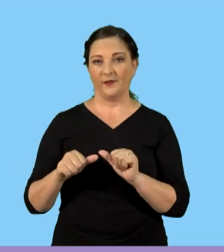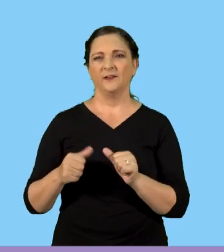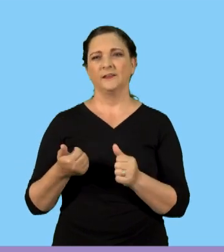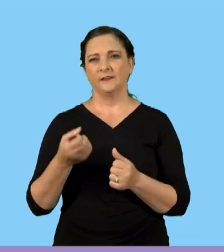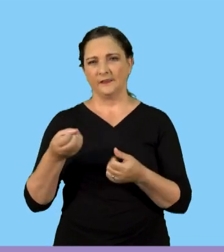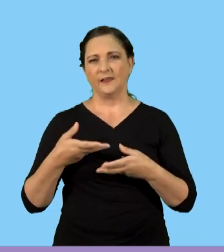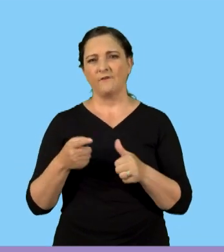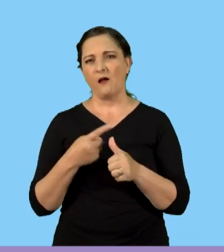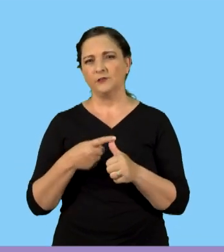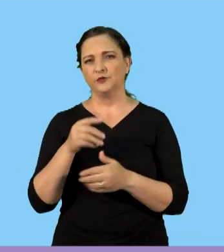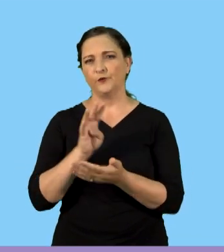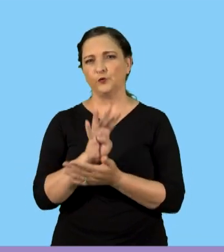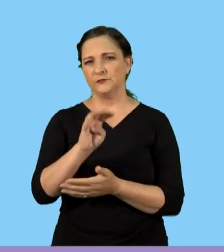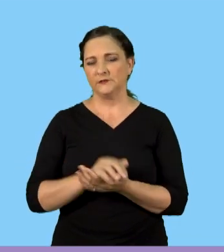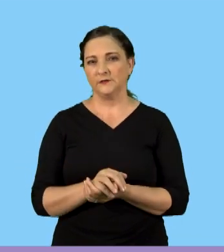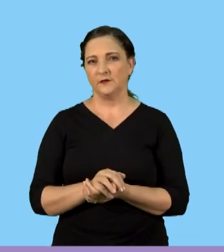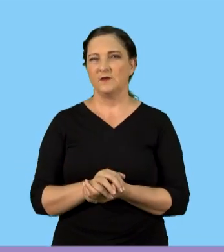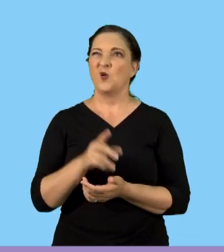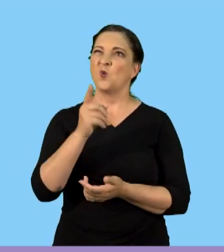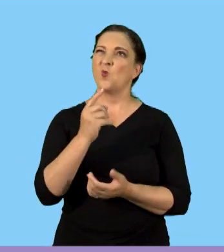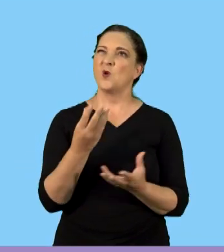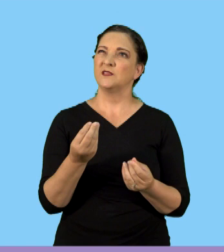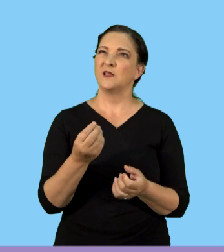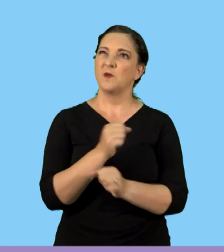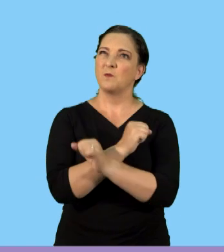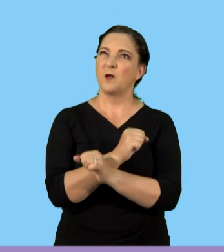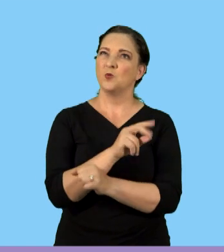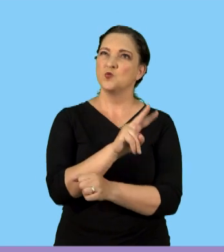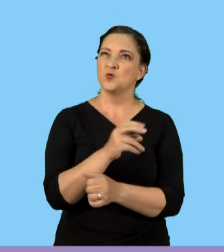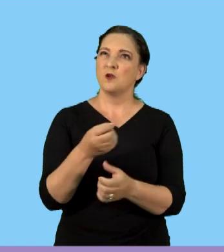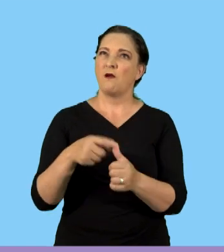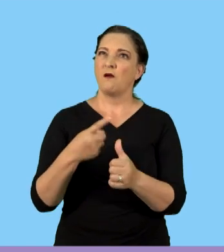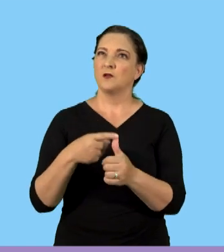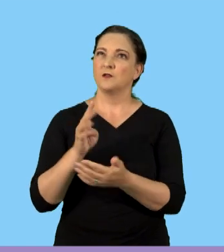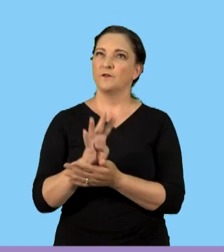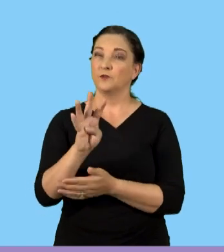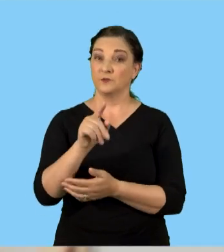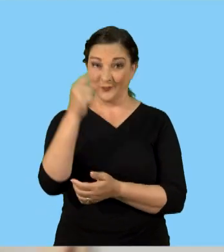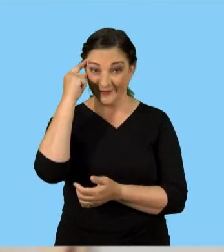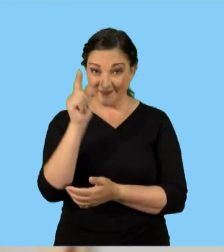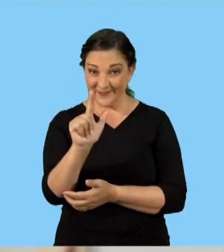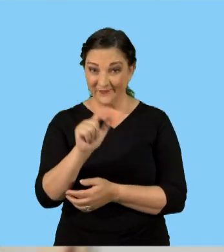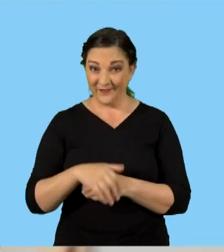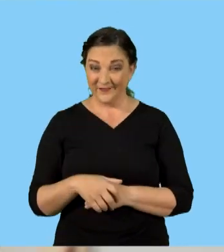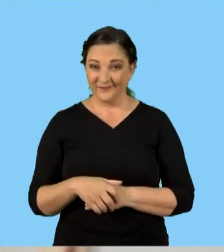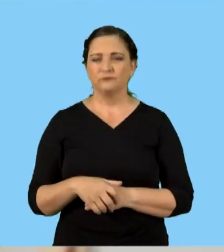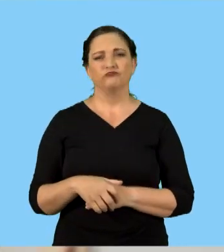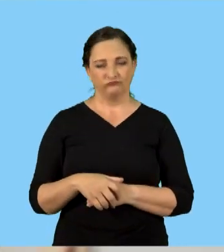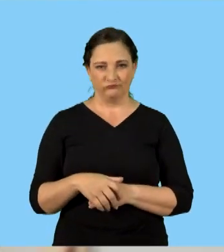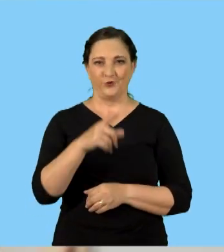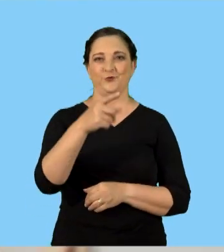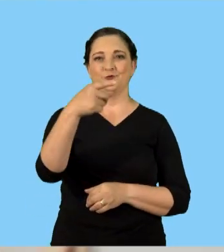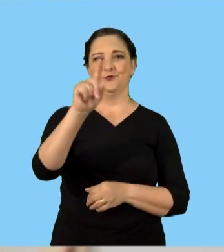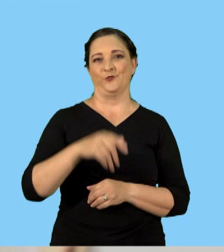14. Now, what number do we multiply by 2? And the answer is 14. Are you thinking of 7? Because you are